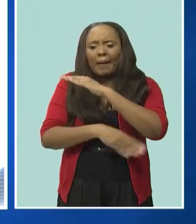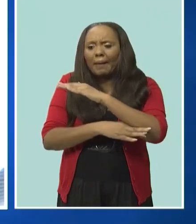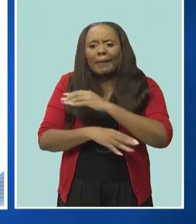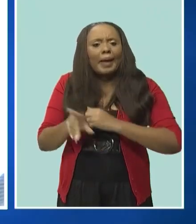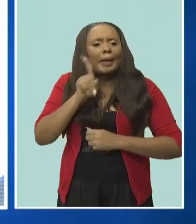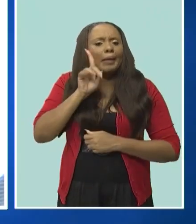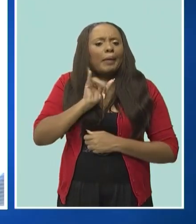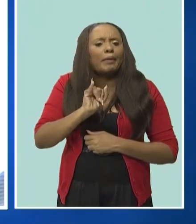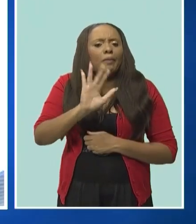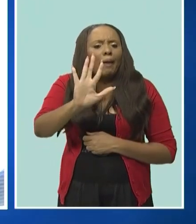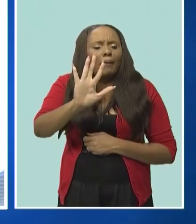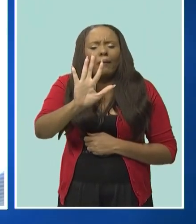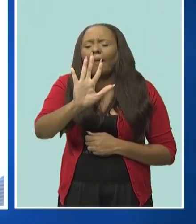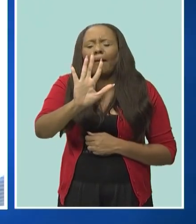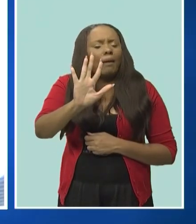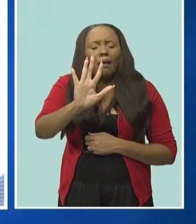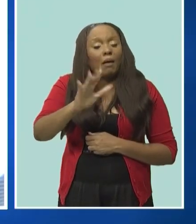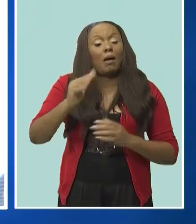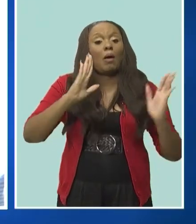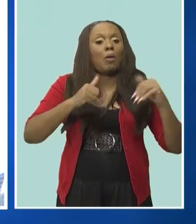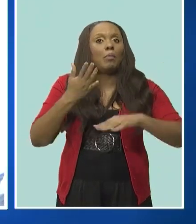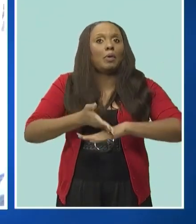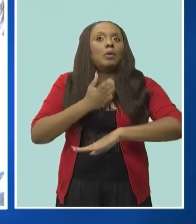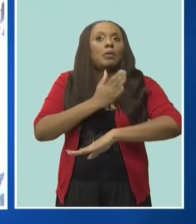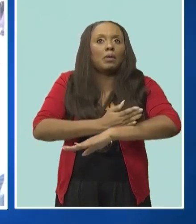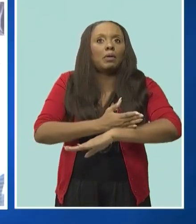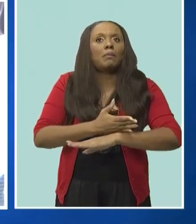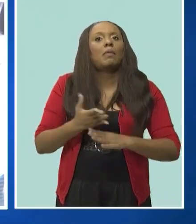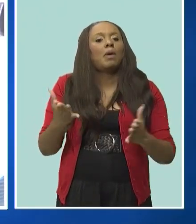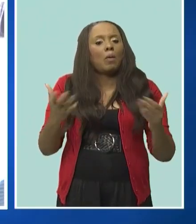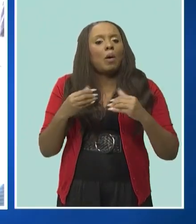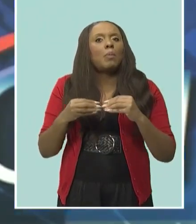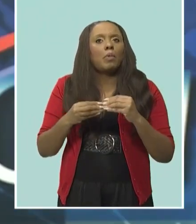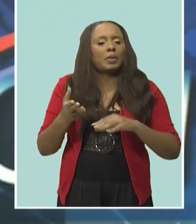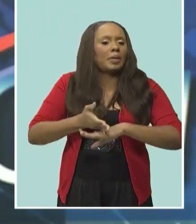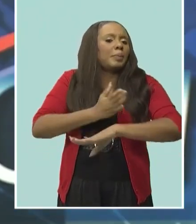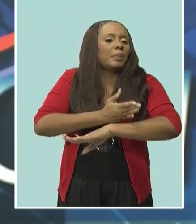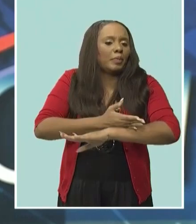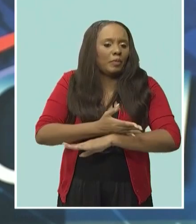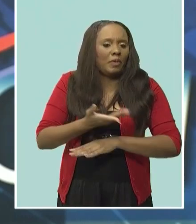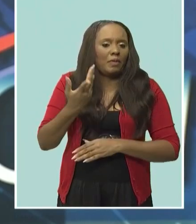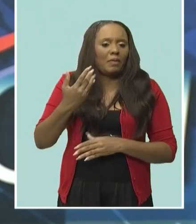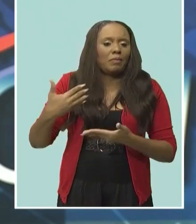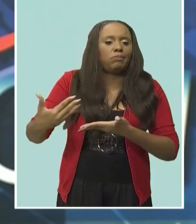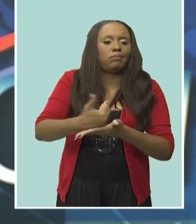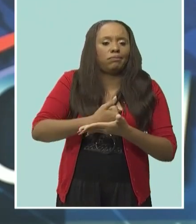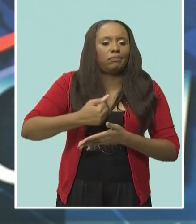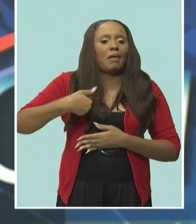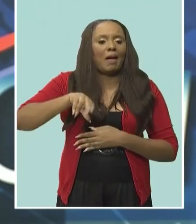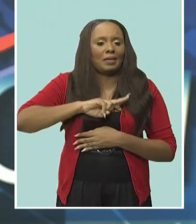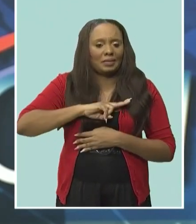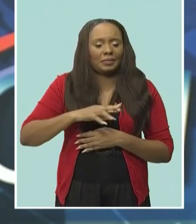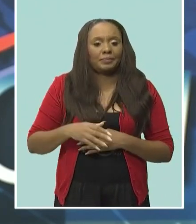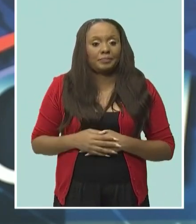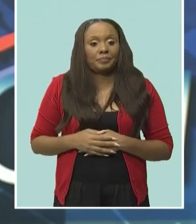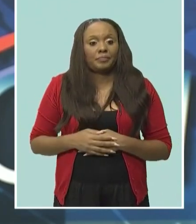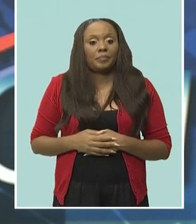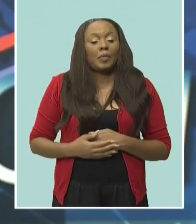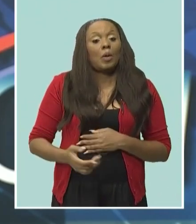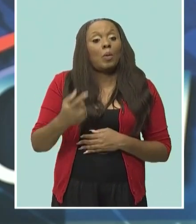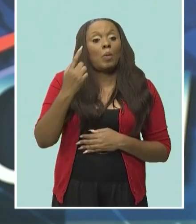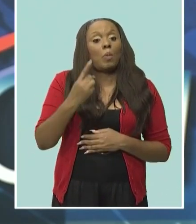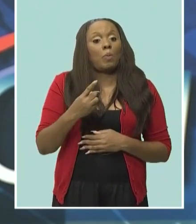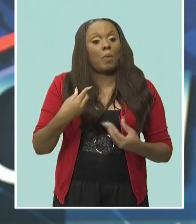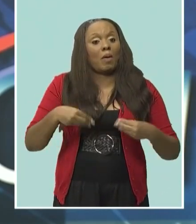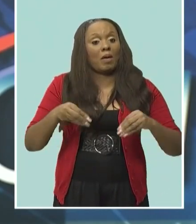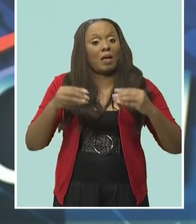hope that they improve and we get some to improve ourselves too. One vendor is calling for improved conditions in the